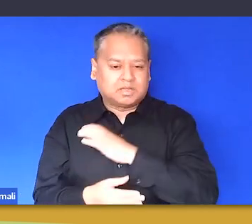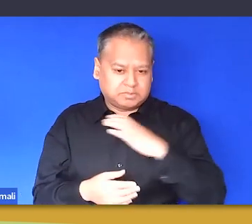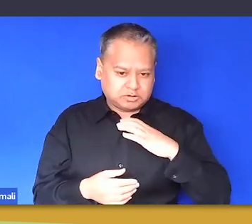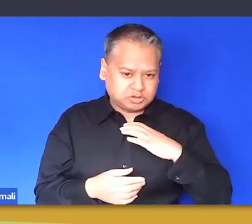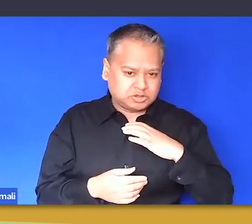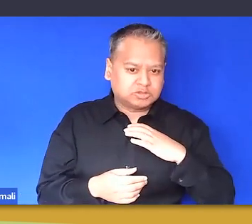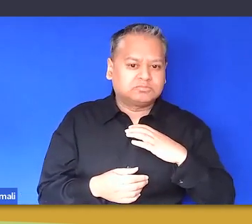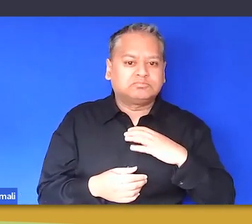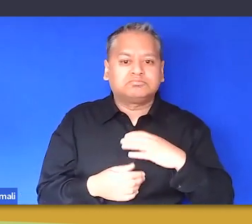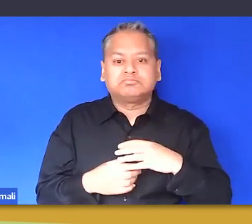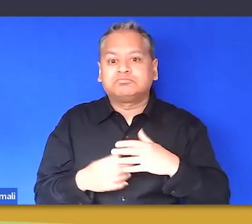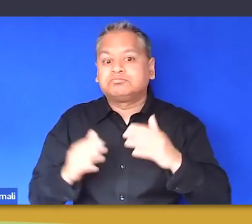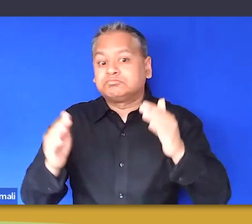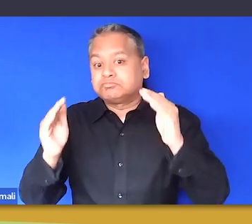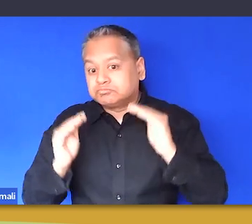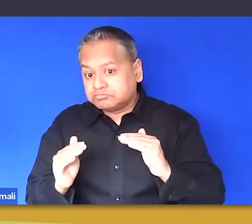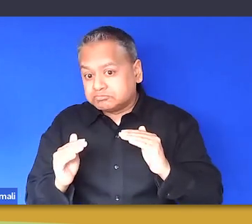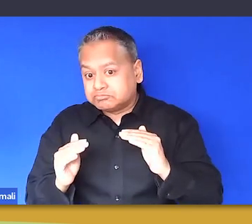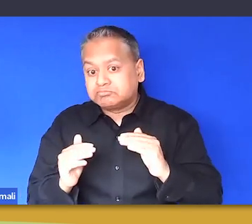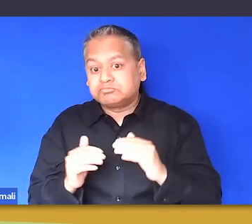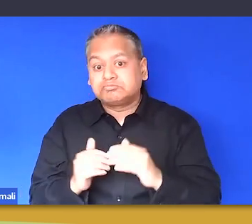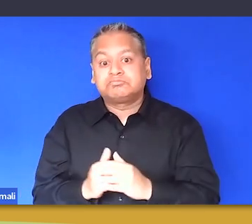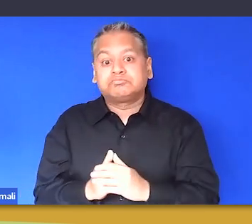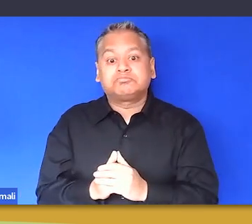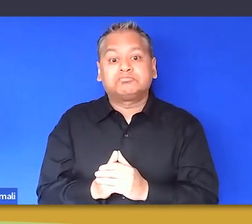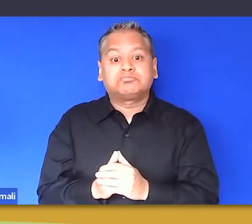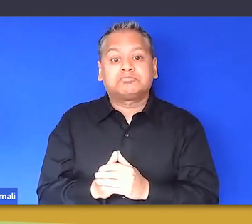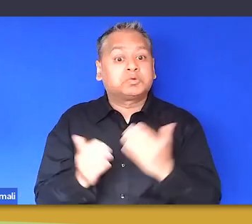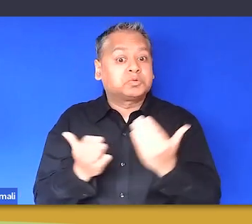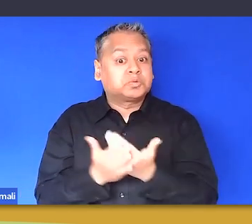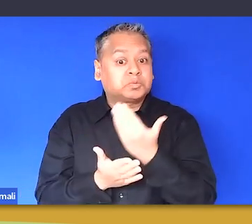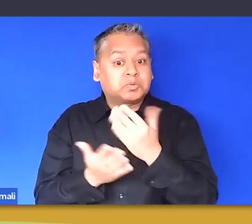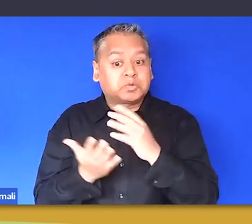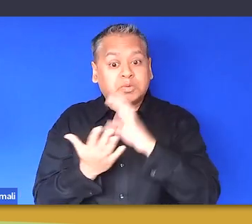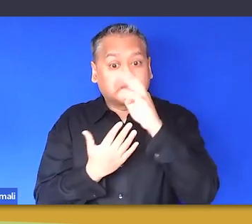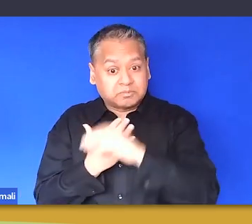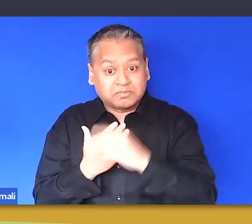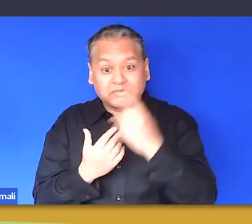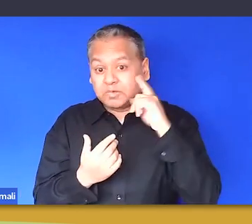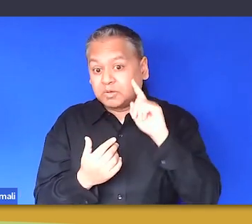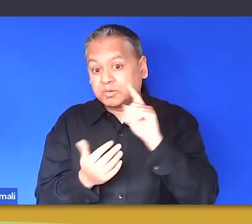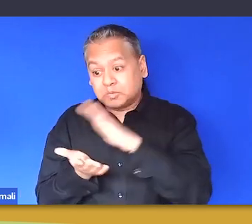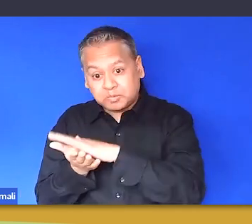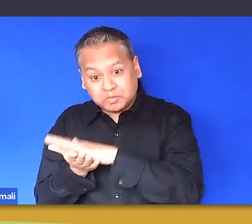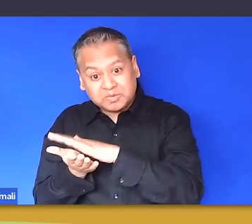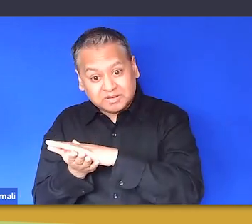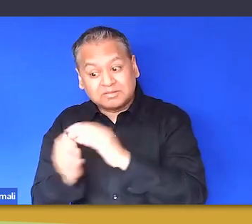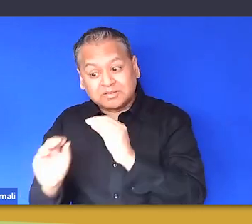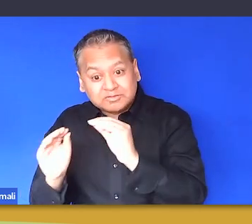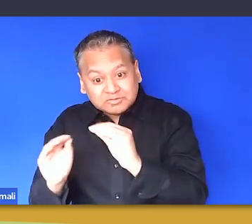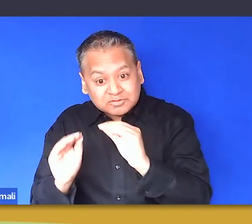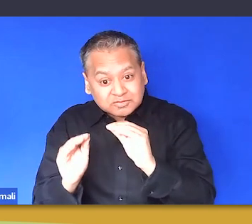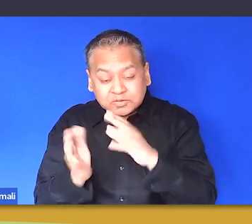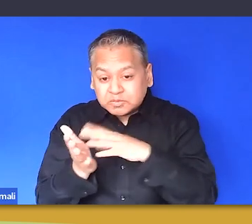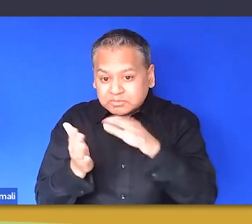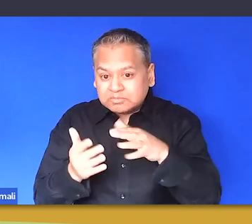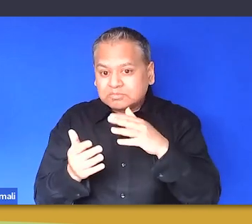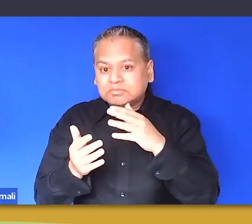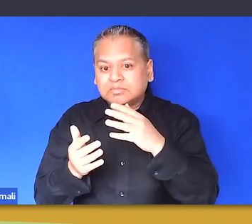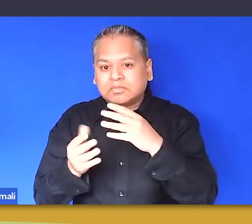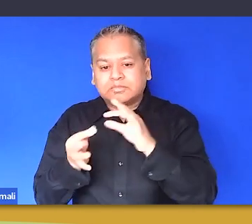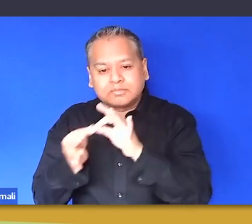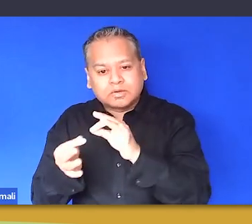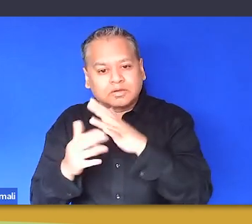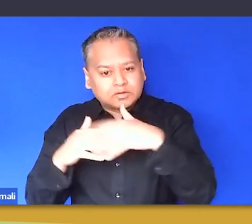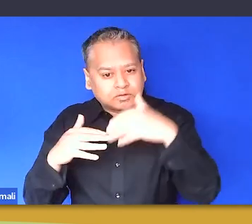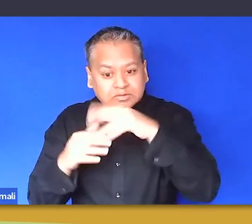curriculum to reflect other histories and ways of learning. We know that these actions alone won't put an end to racism.